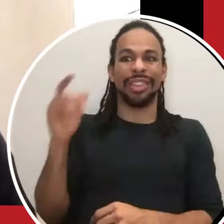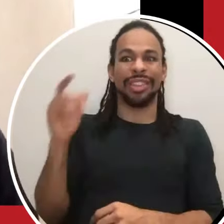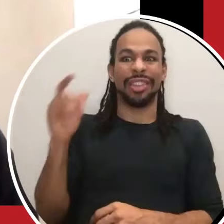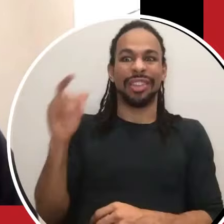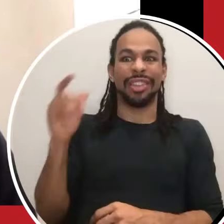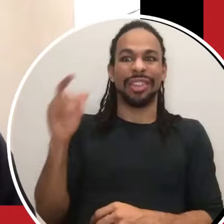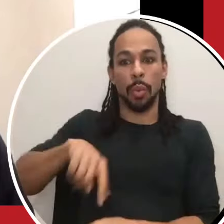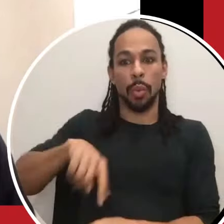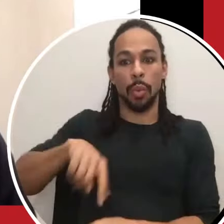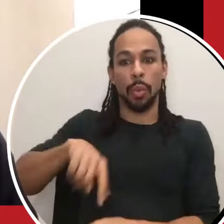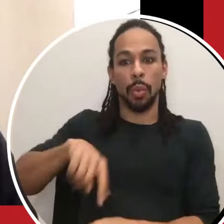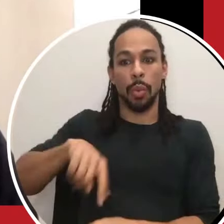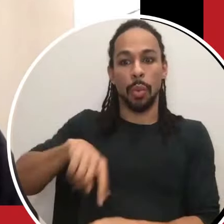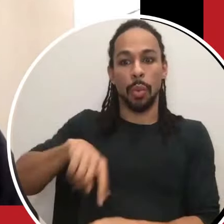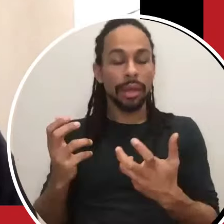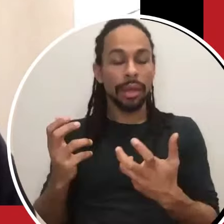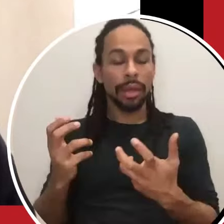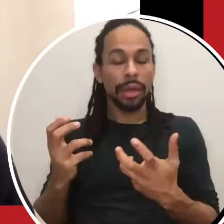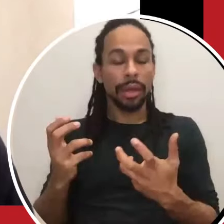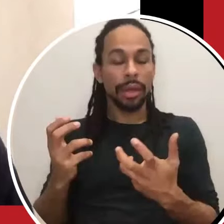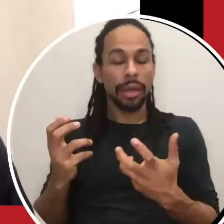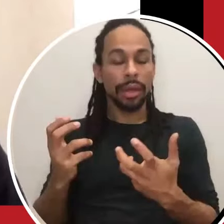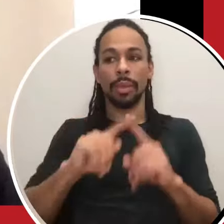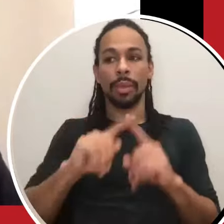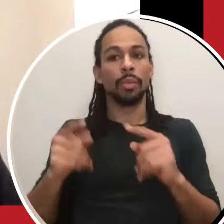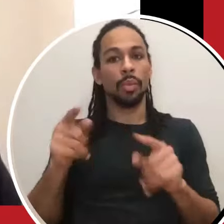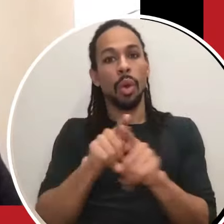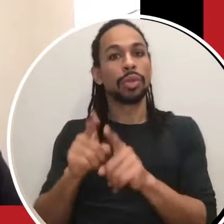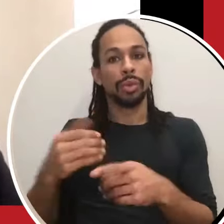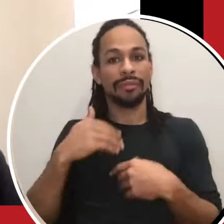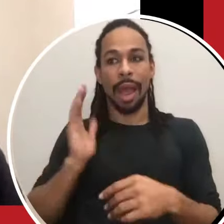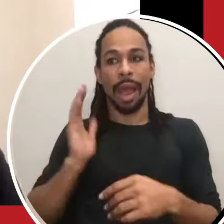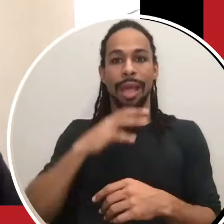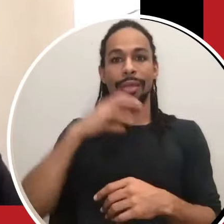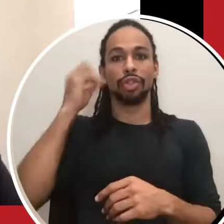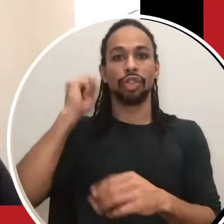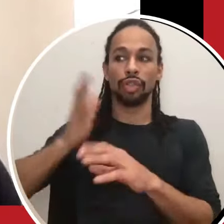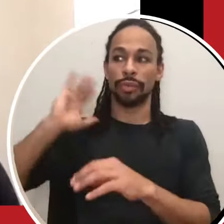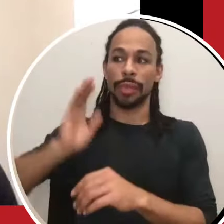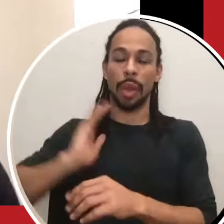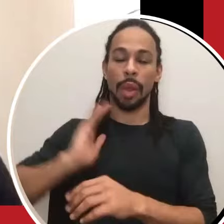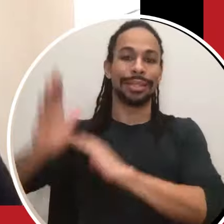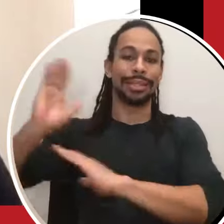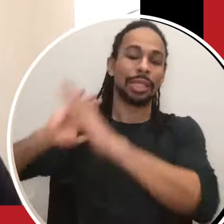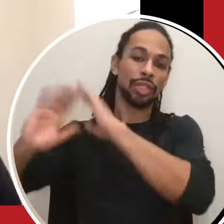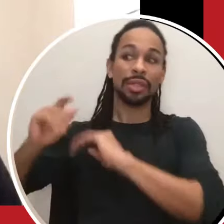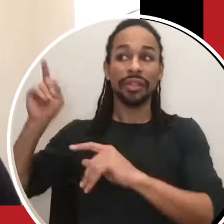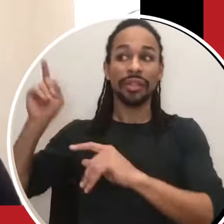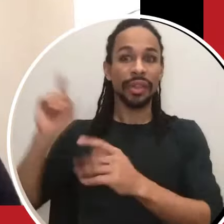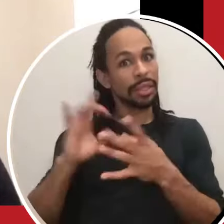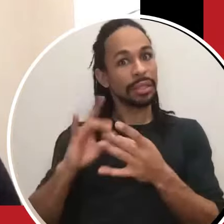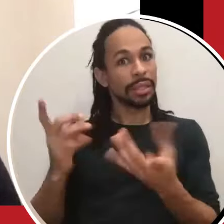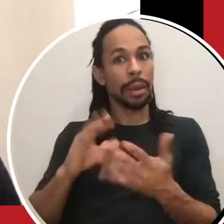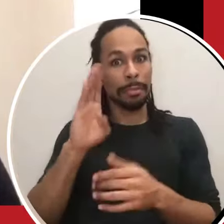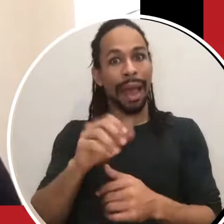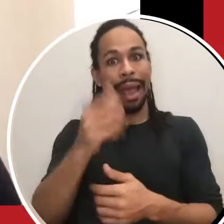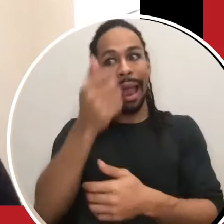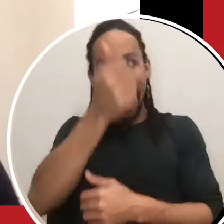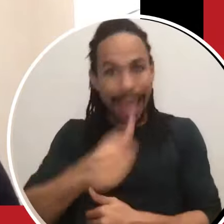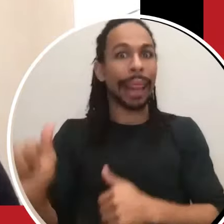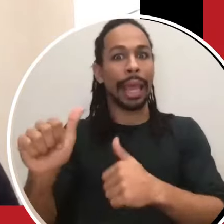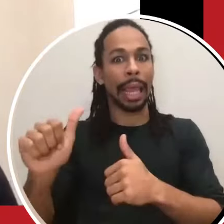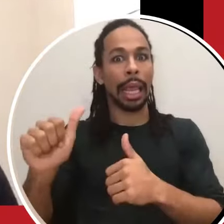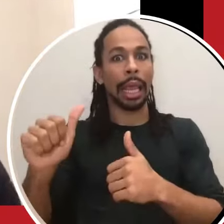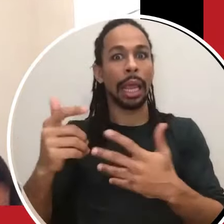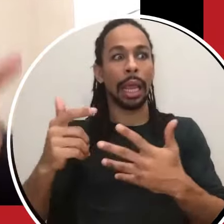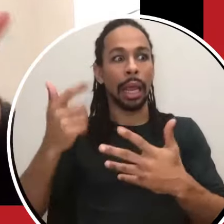And our elders and ancestors said, by any means necessary, they meant by all the means. And so I think in this moment,